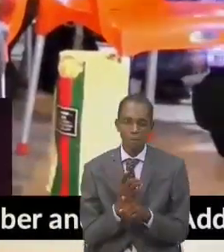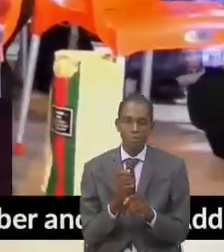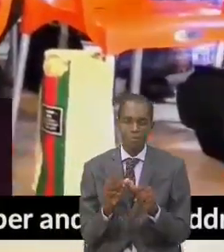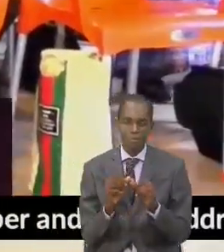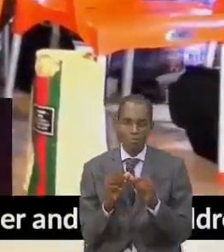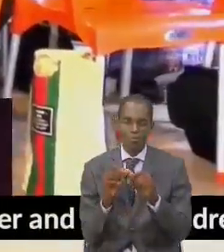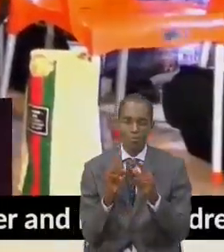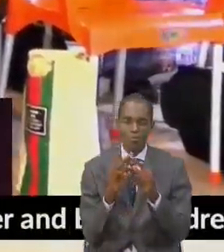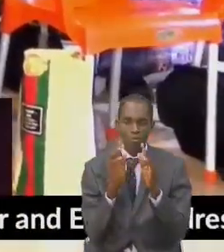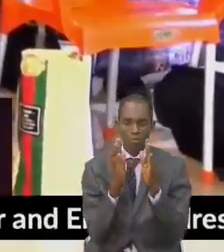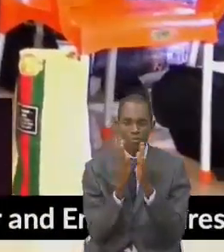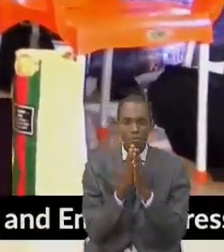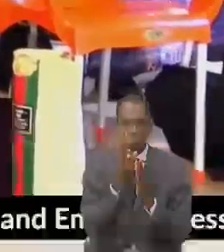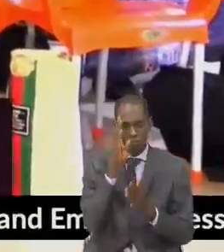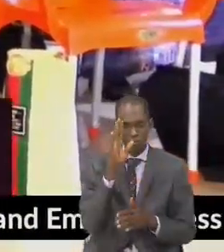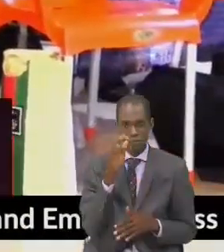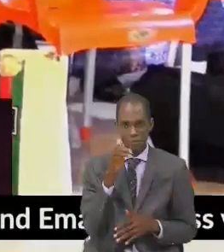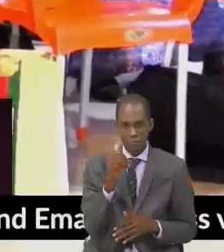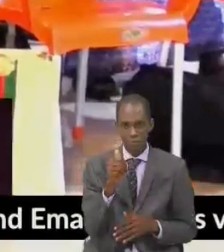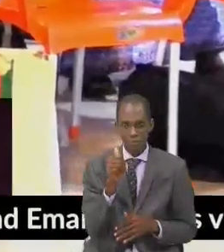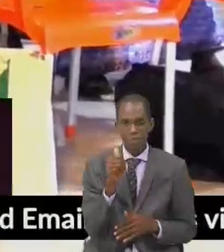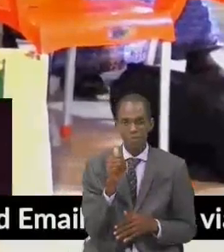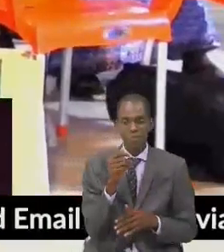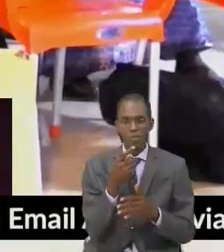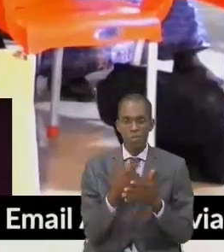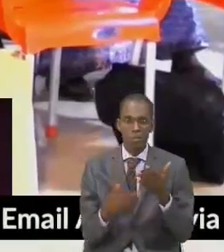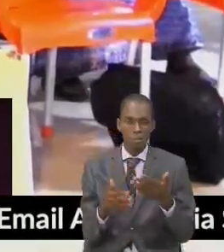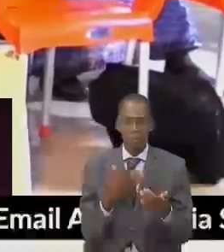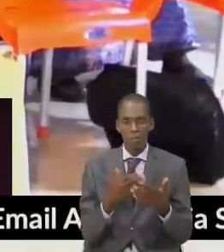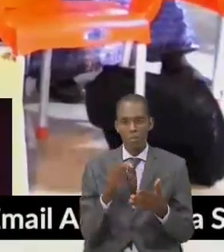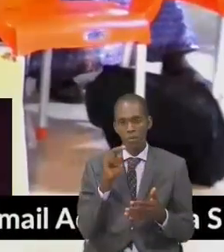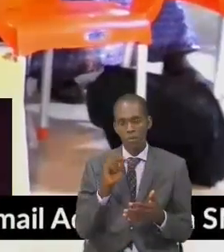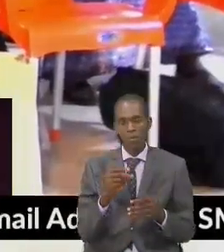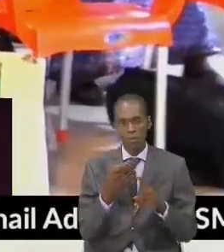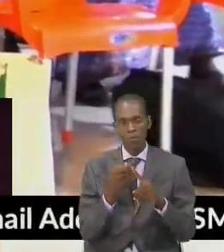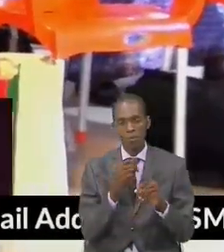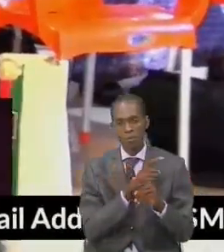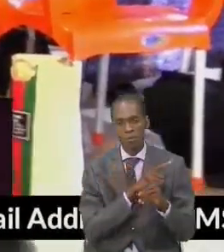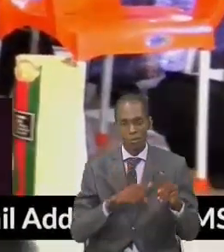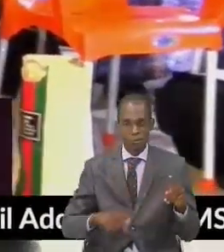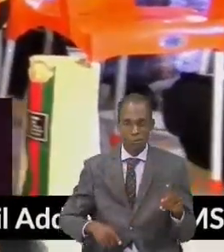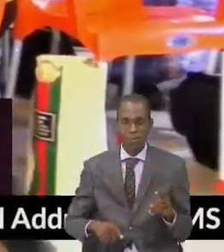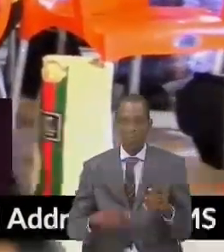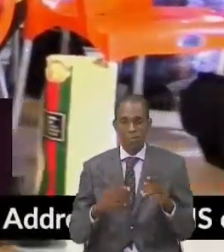What about the left hand side? If you are finished, wave your hand.